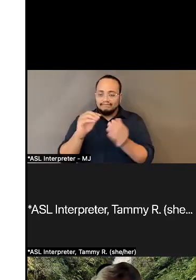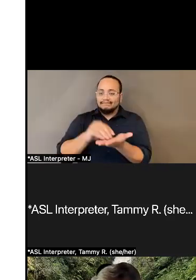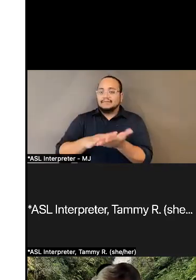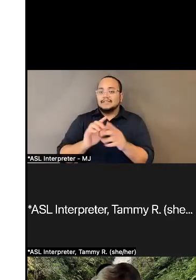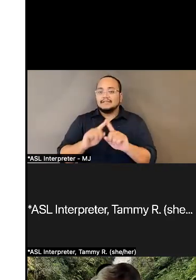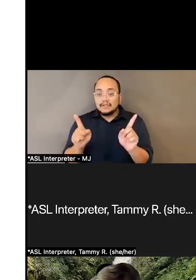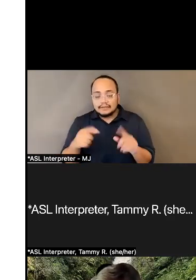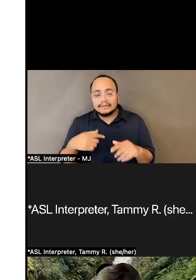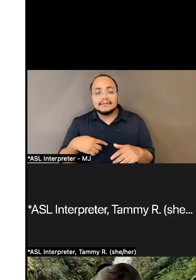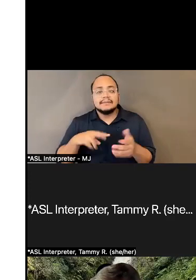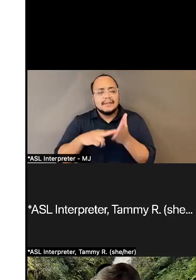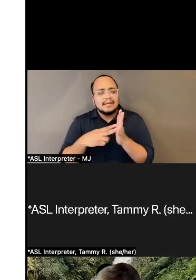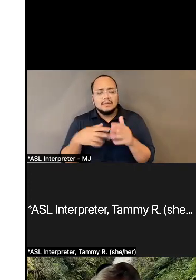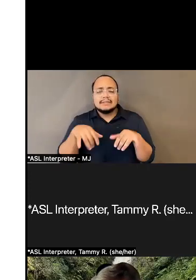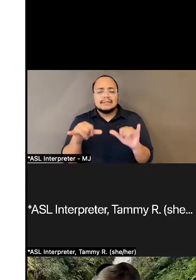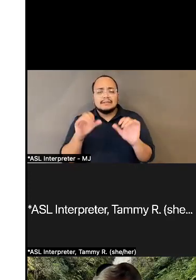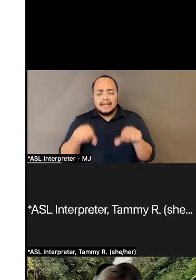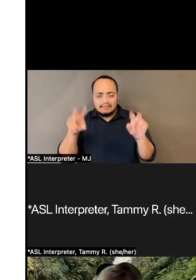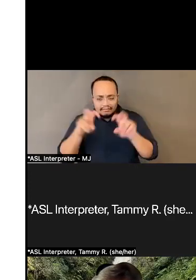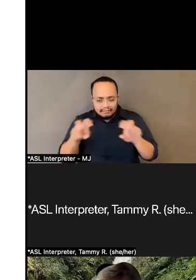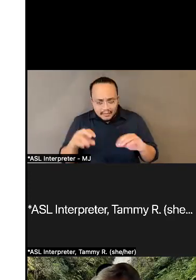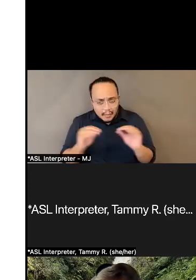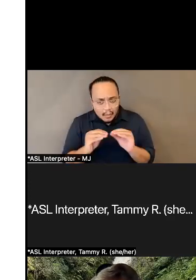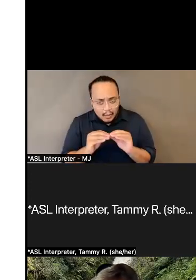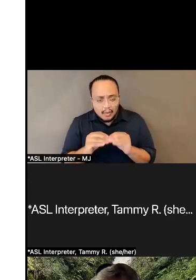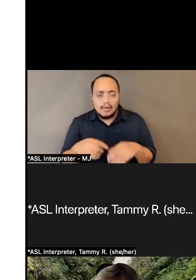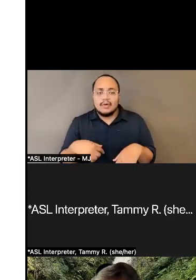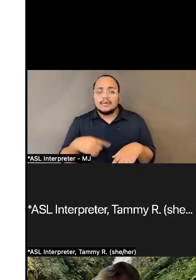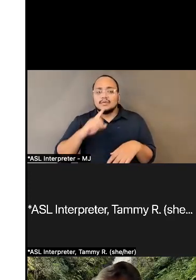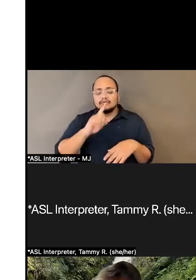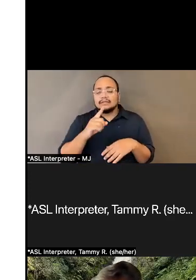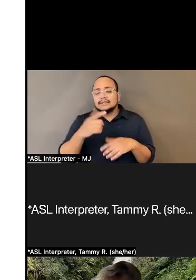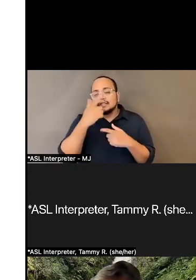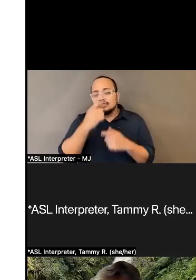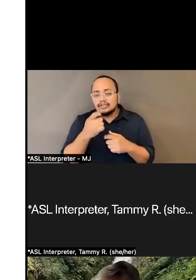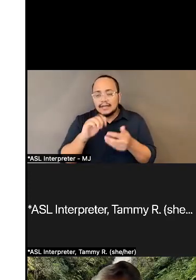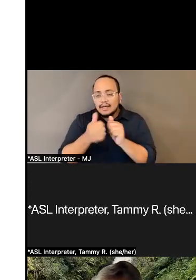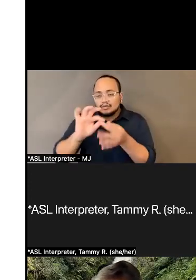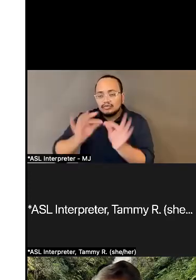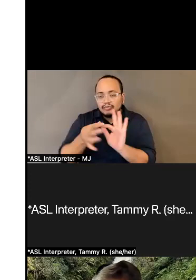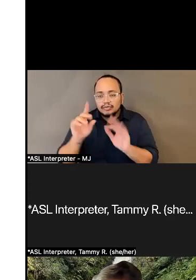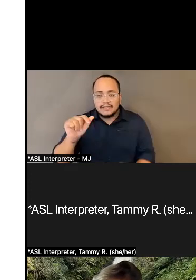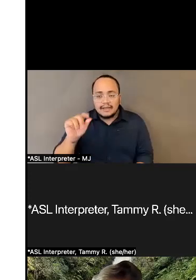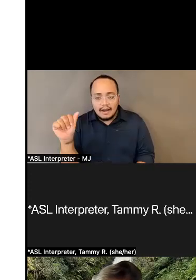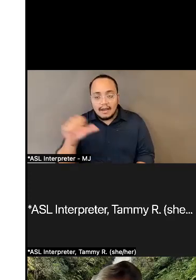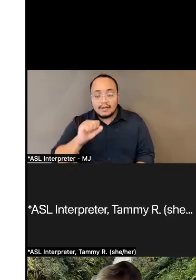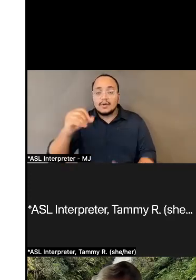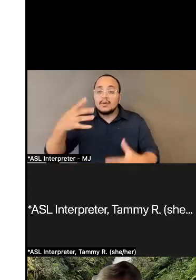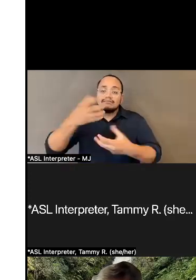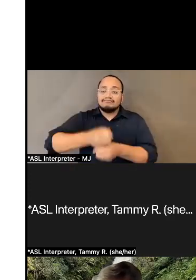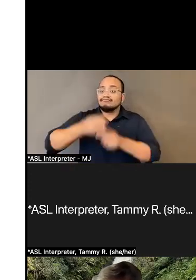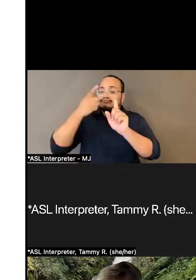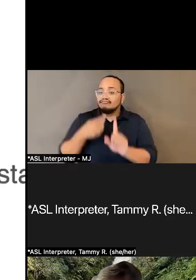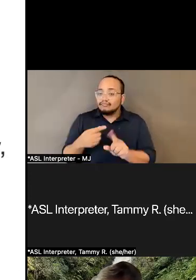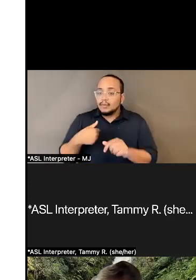want to look at, but we really are interested in what these findings mean. So in summary, what we're